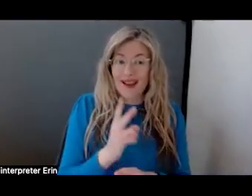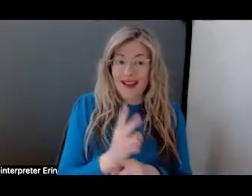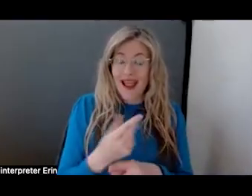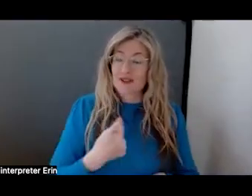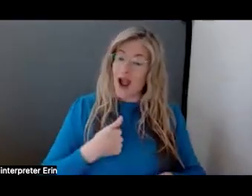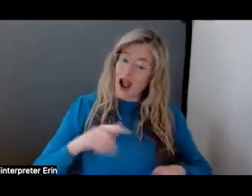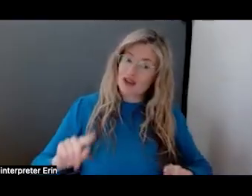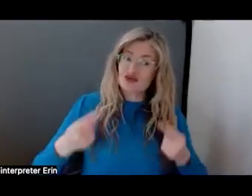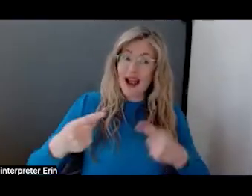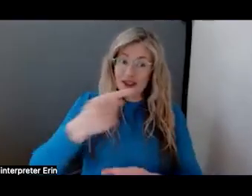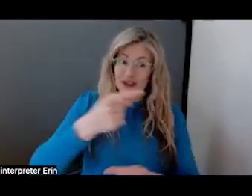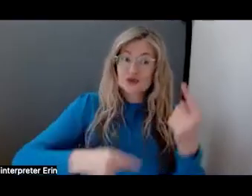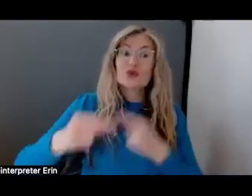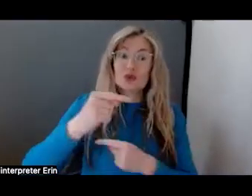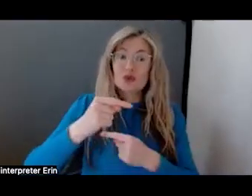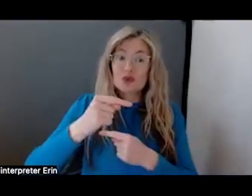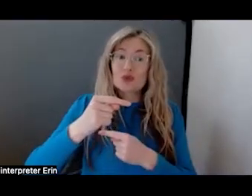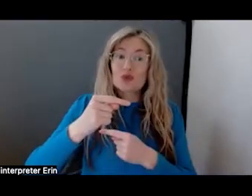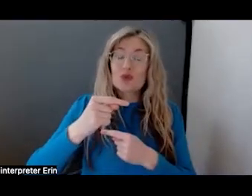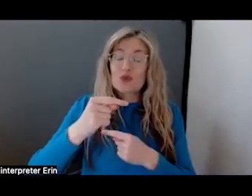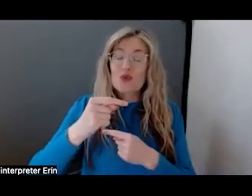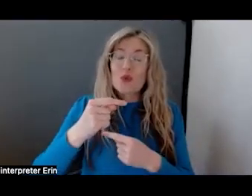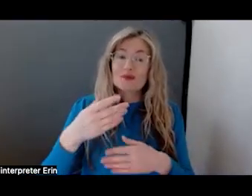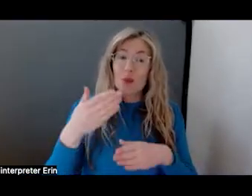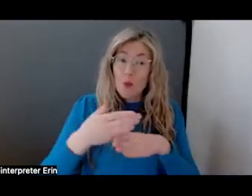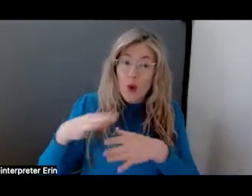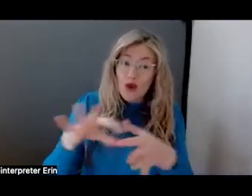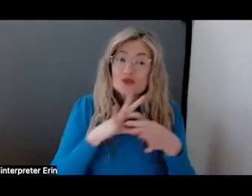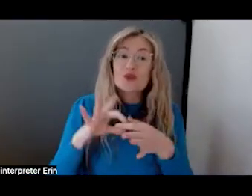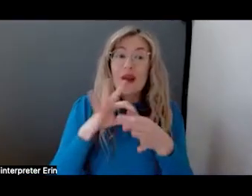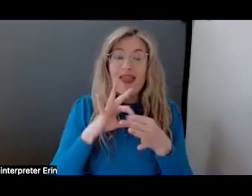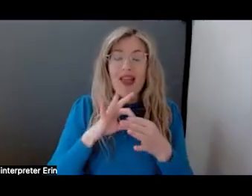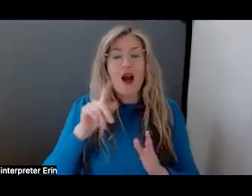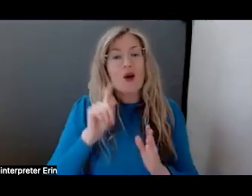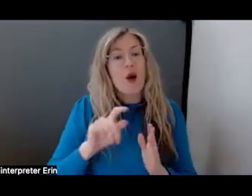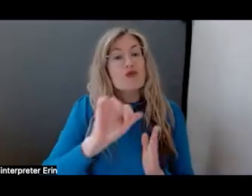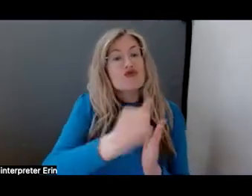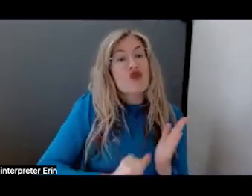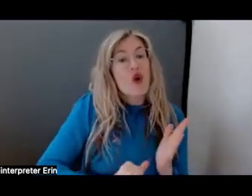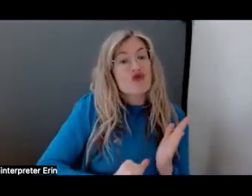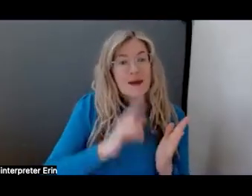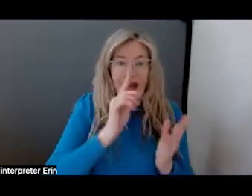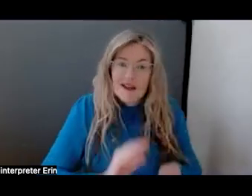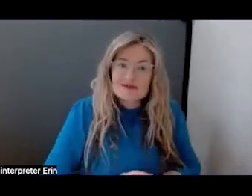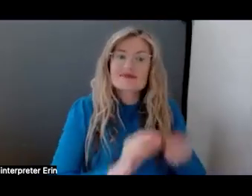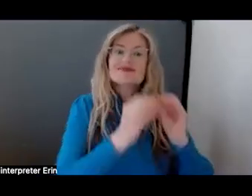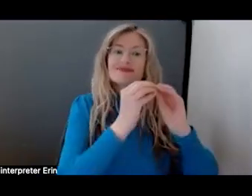let's join together and write together a program where we can really devise